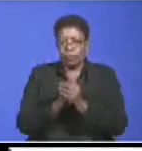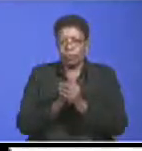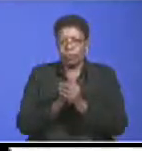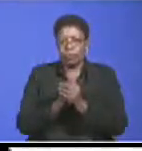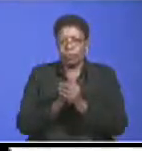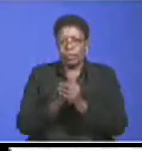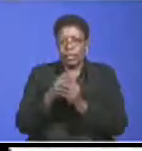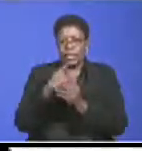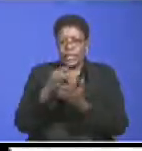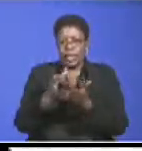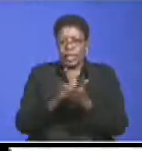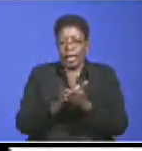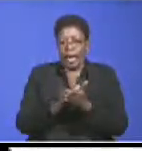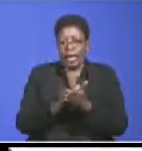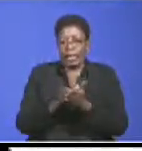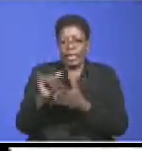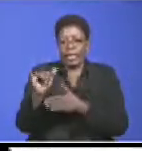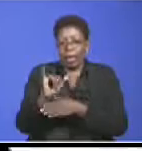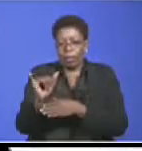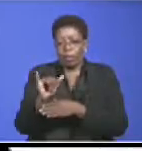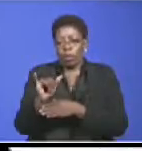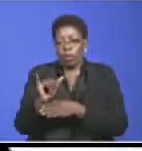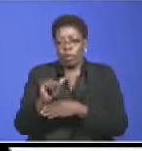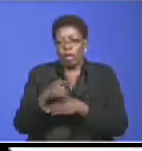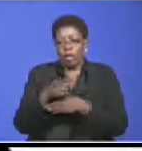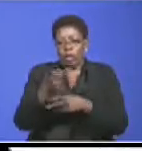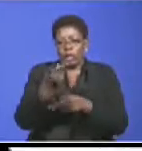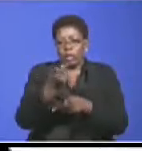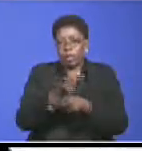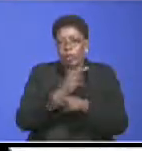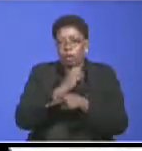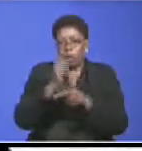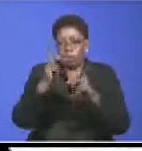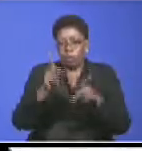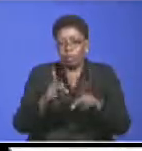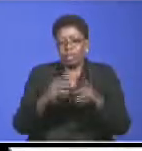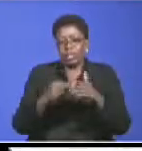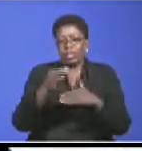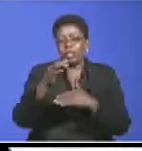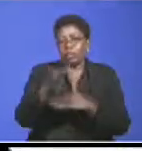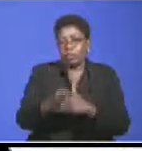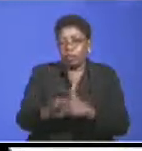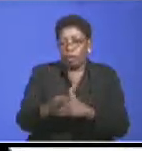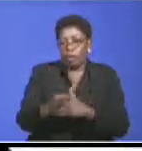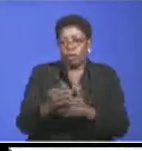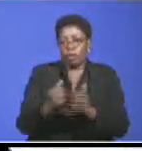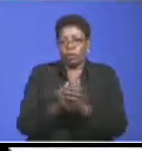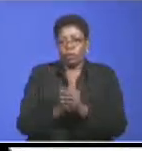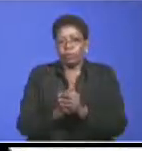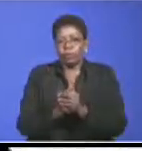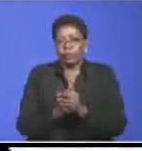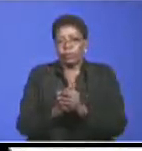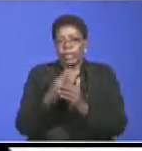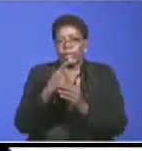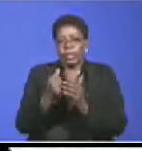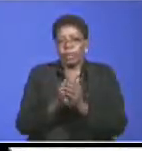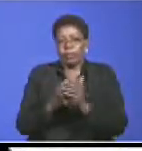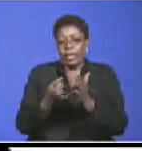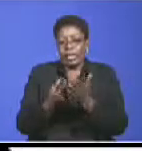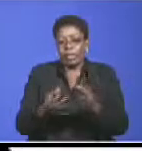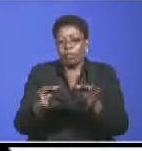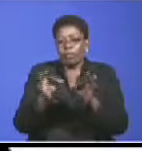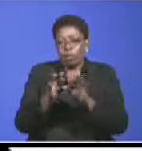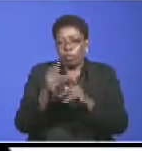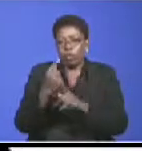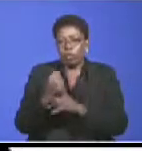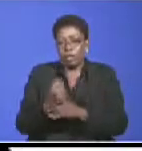influences. He says in Yamacraw, they've determined to keep the elderly at the forefront. It's very important that we